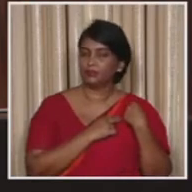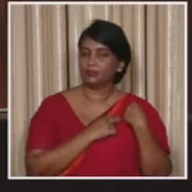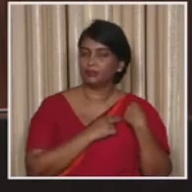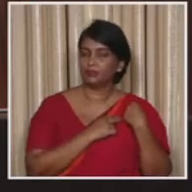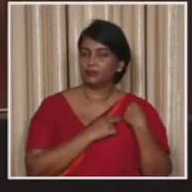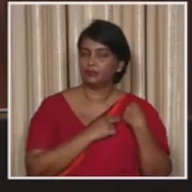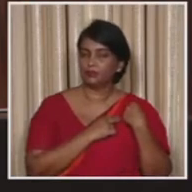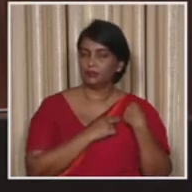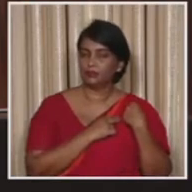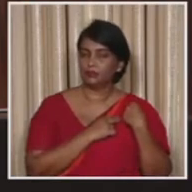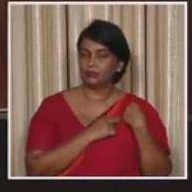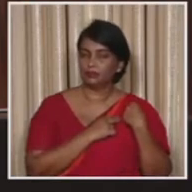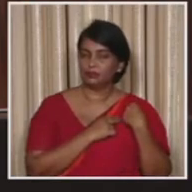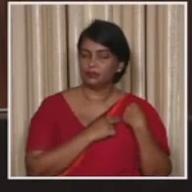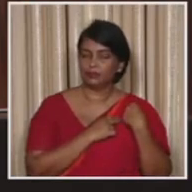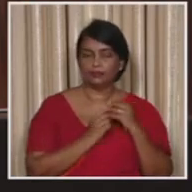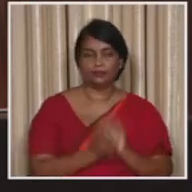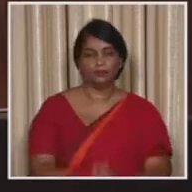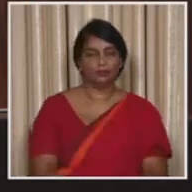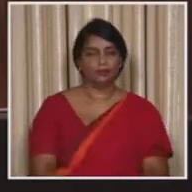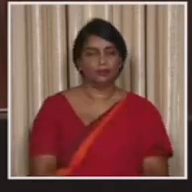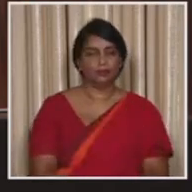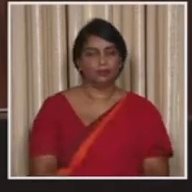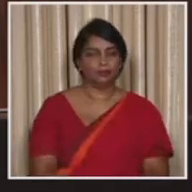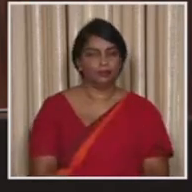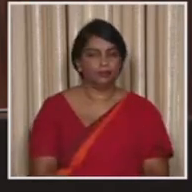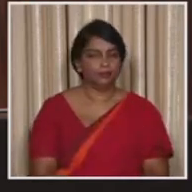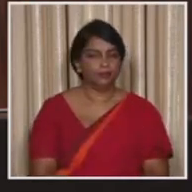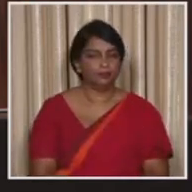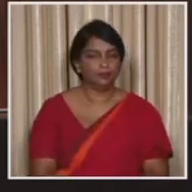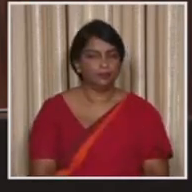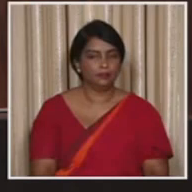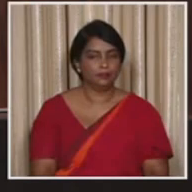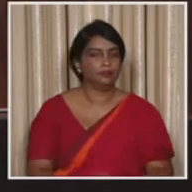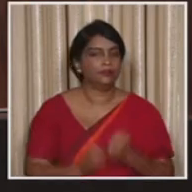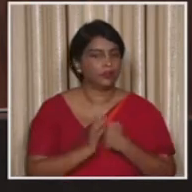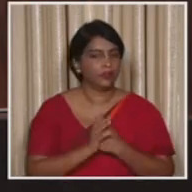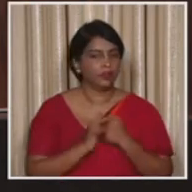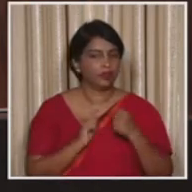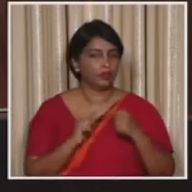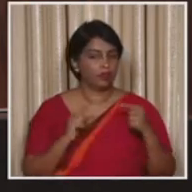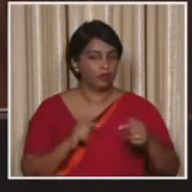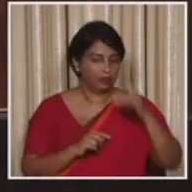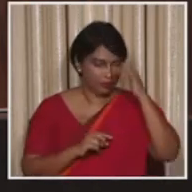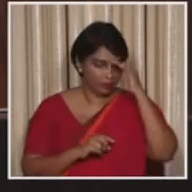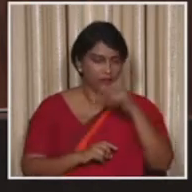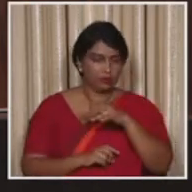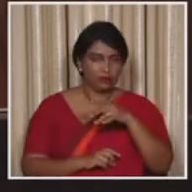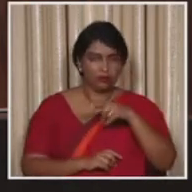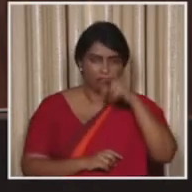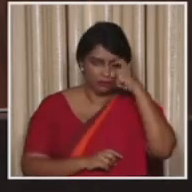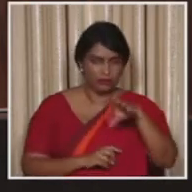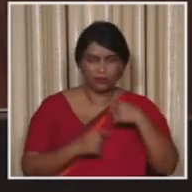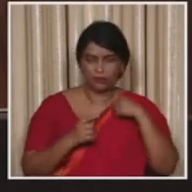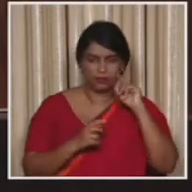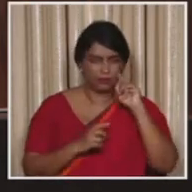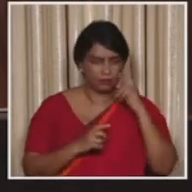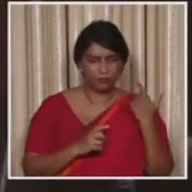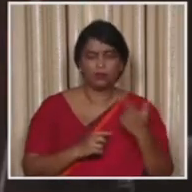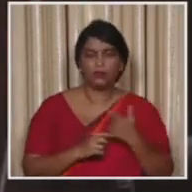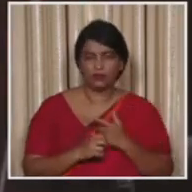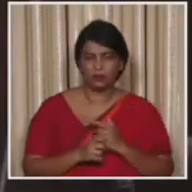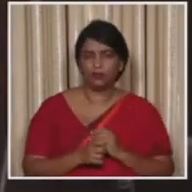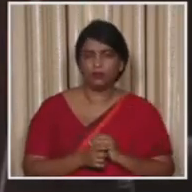I do not know whether you saw this Honorable Leader of the Opposition. It's an article written by Dr. Diane